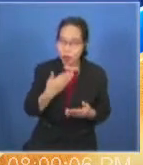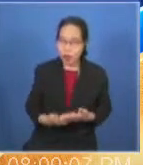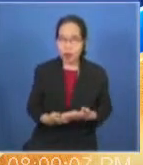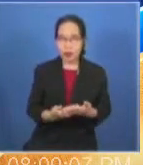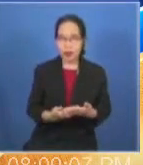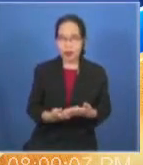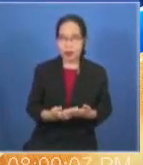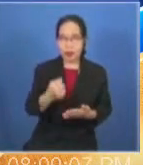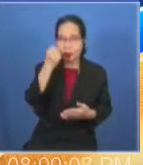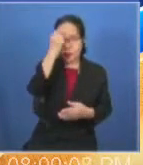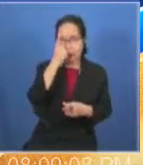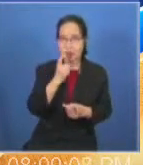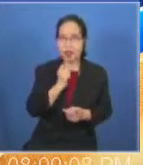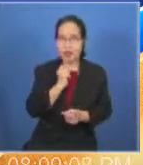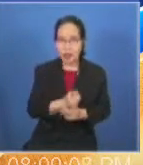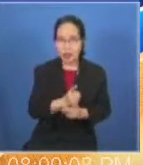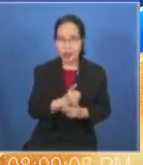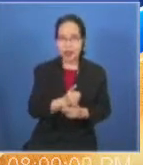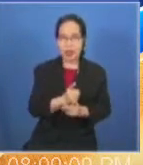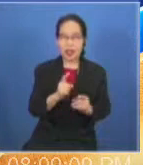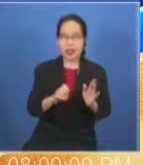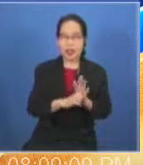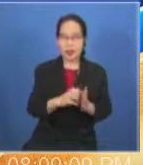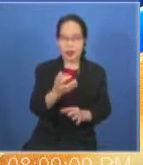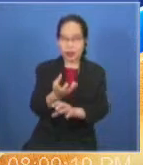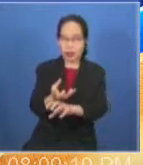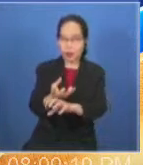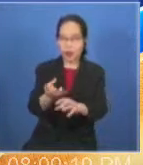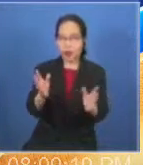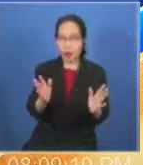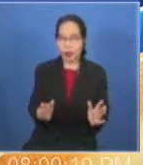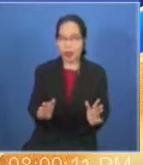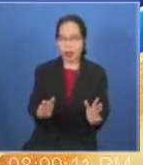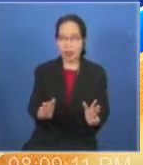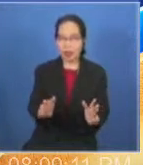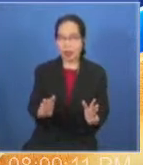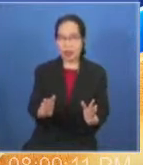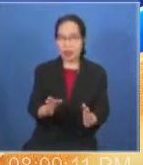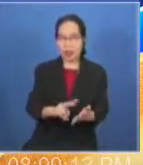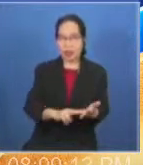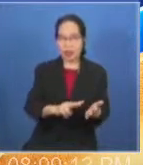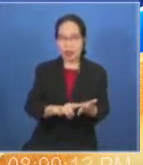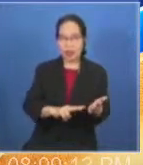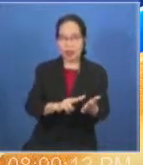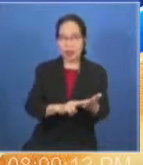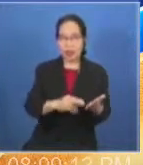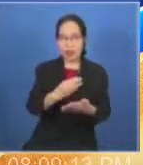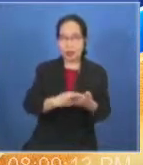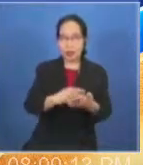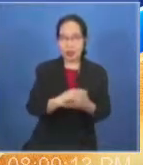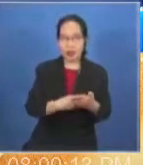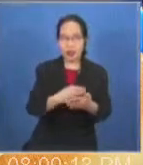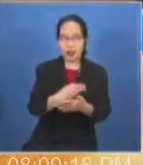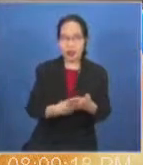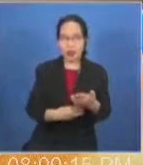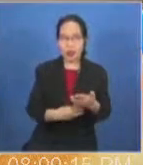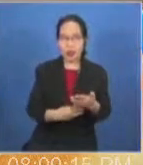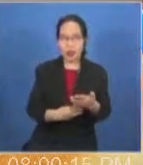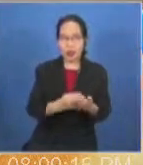us have the obligation to do good to all. For example, there is a beggar. Let us read Matthew